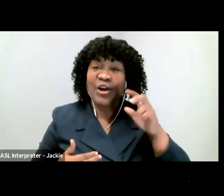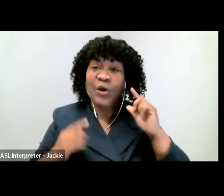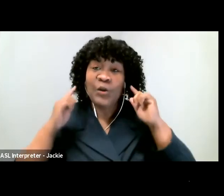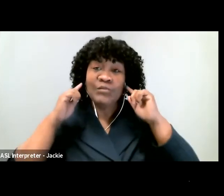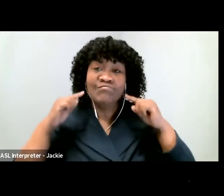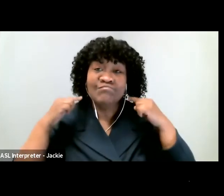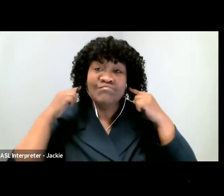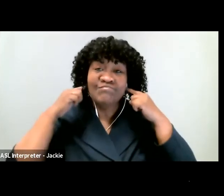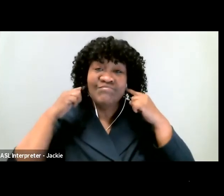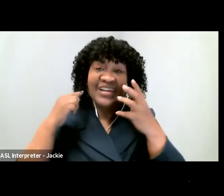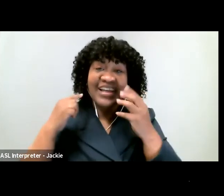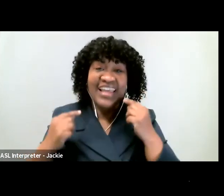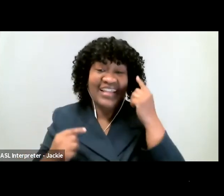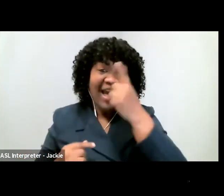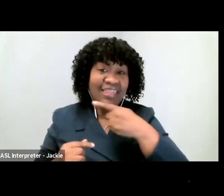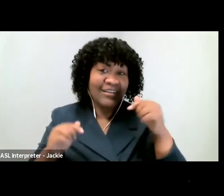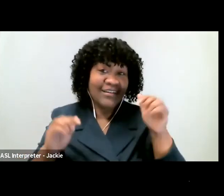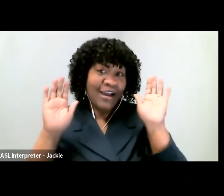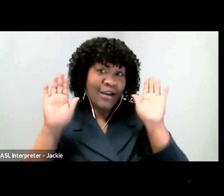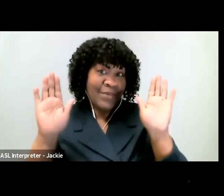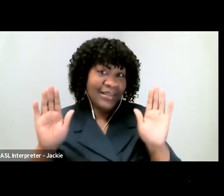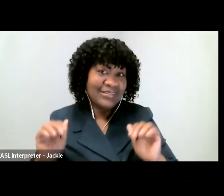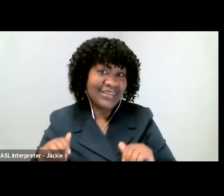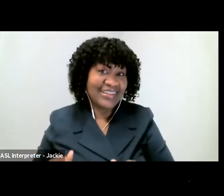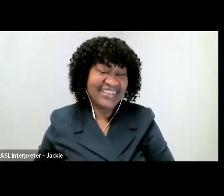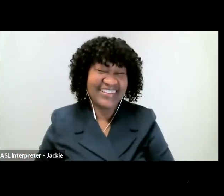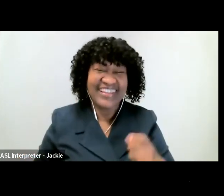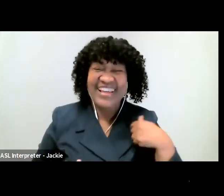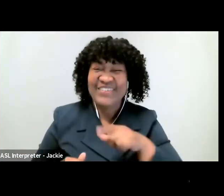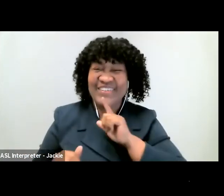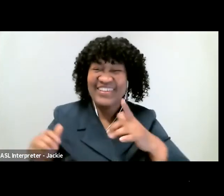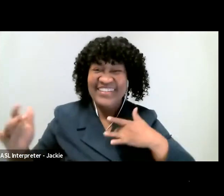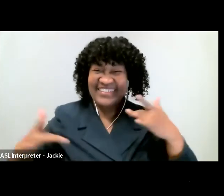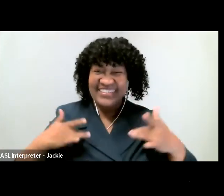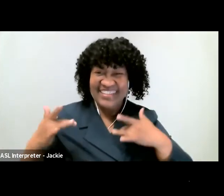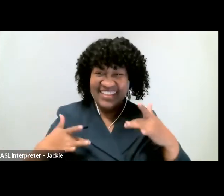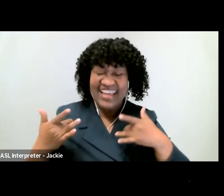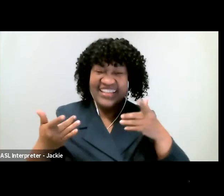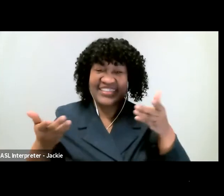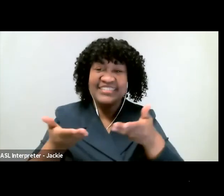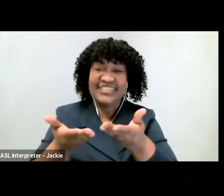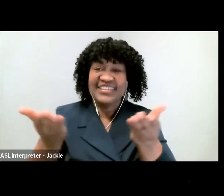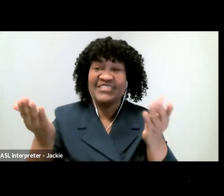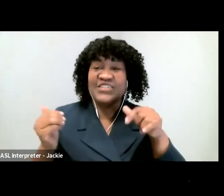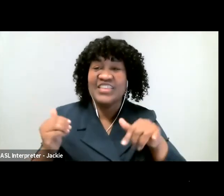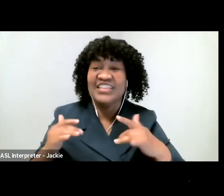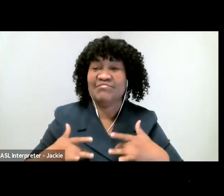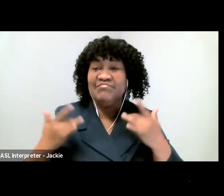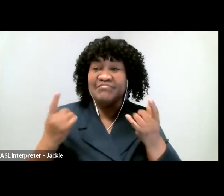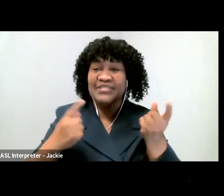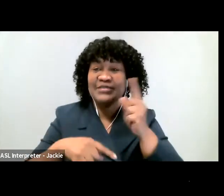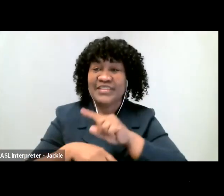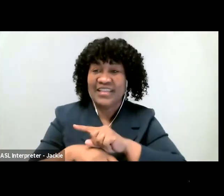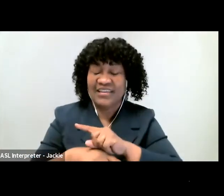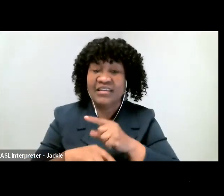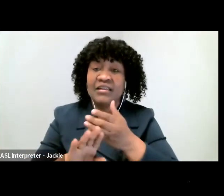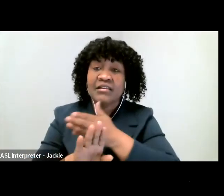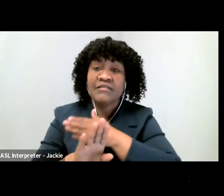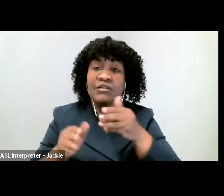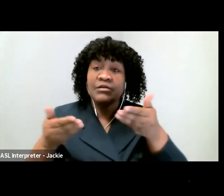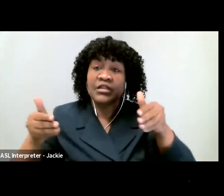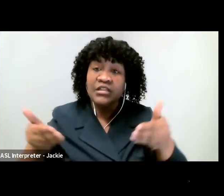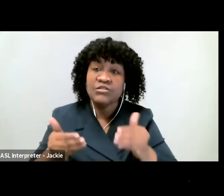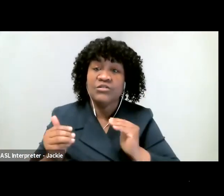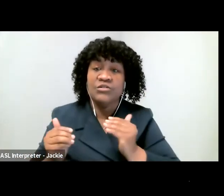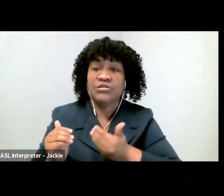earrings, and I look amazing. We are delighted to bring you this event today. Before we introduce